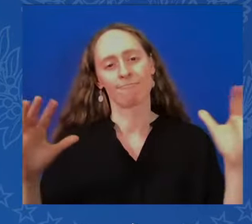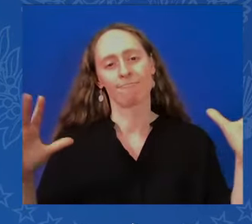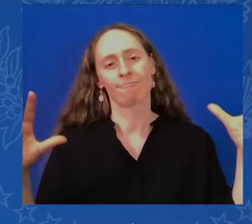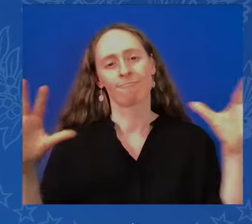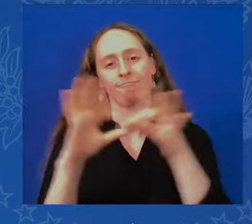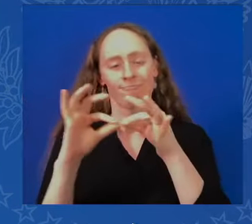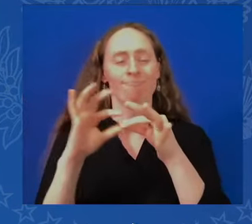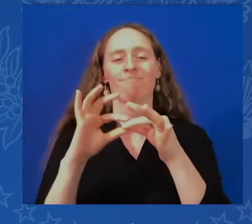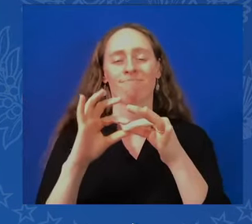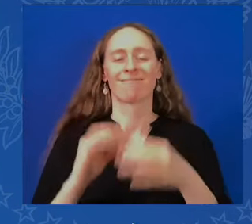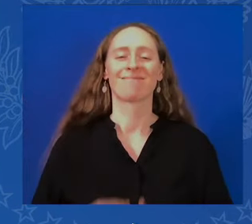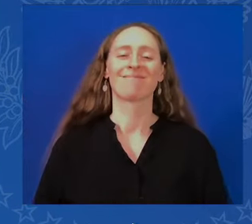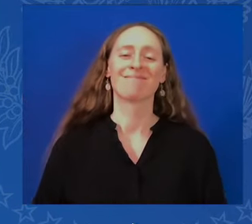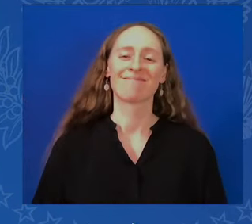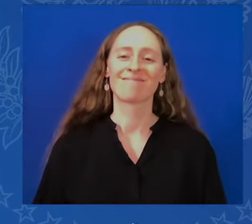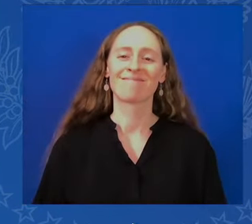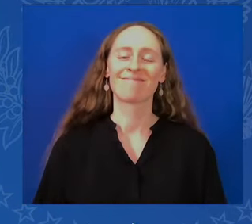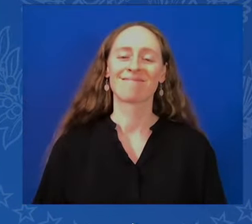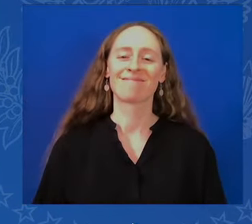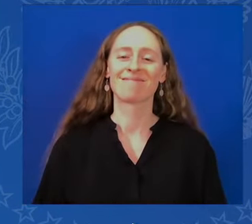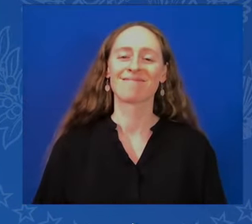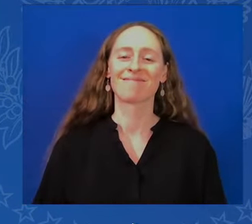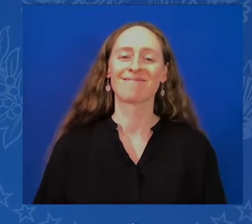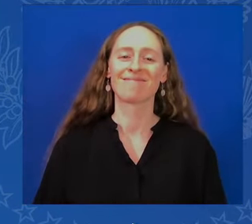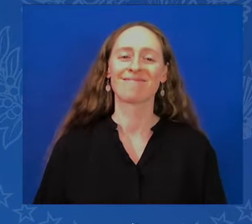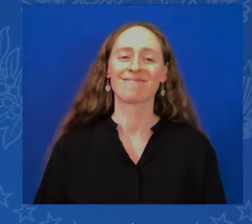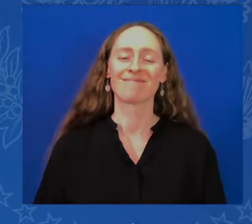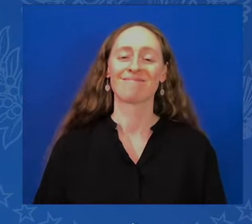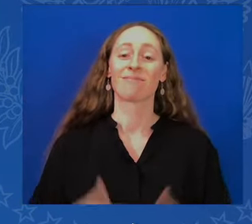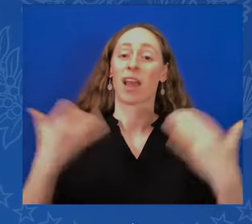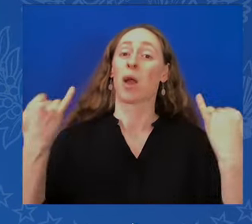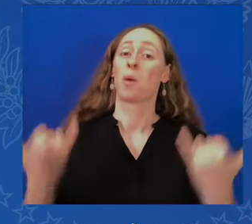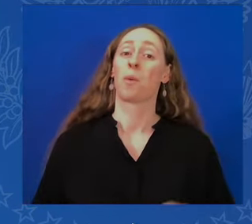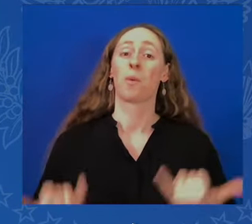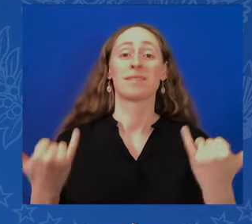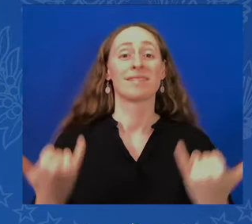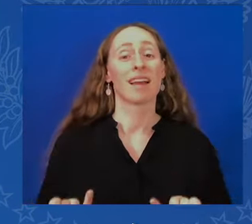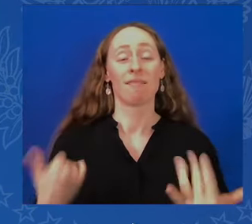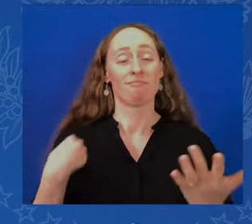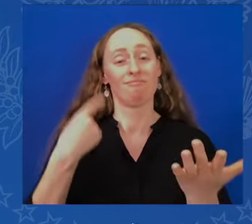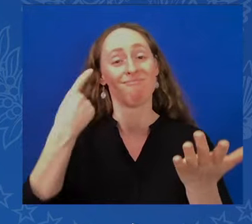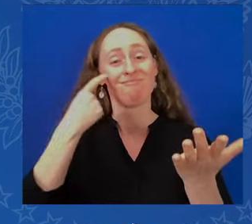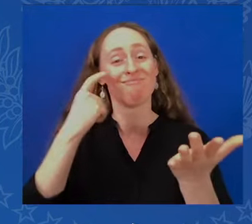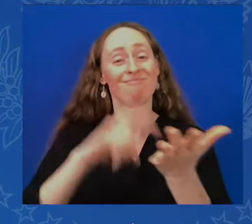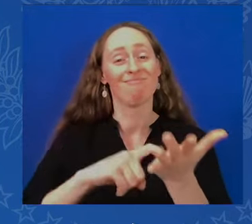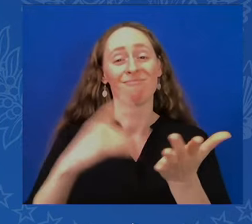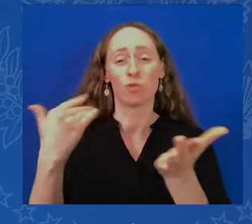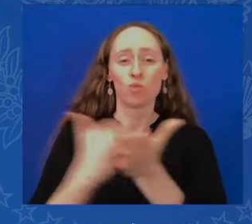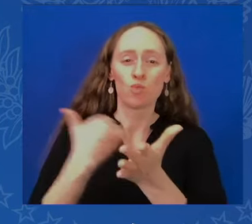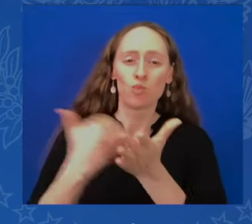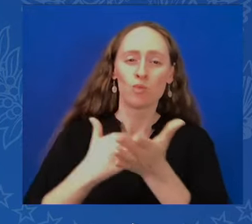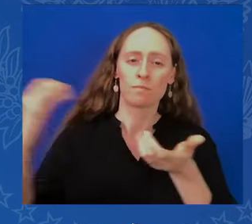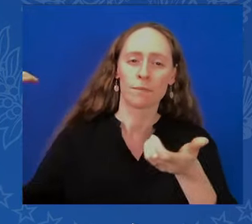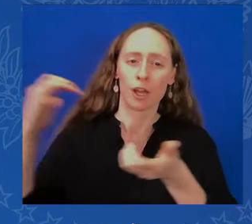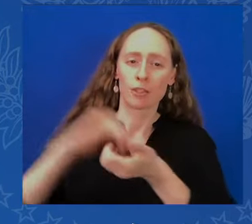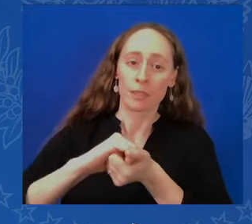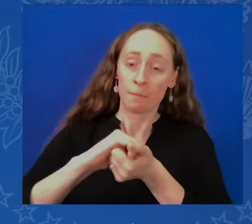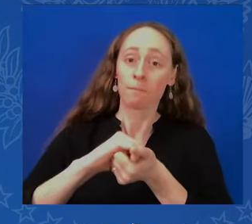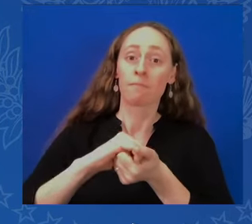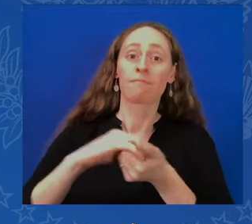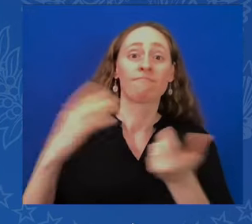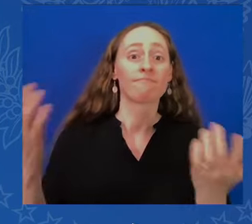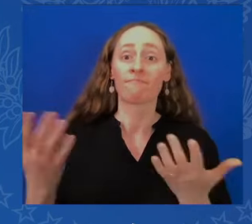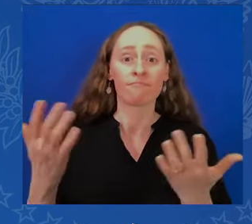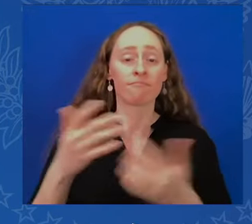Today, we launch a new partnership with leaders in the public and the private sectors. It is called the Maryland